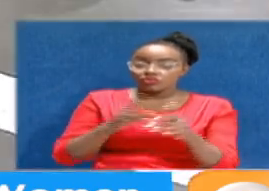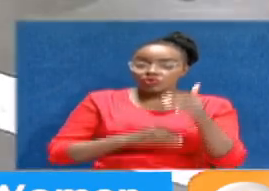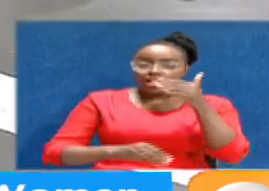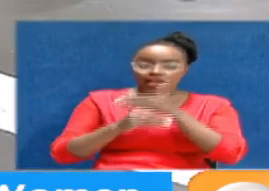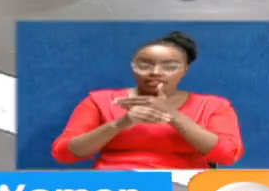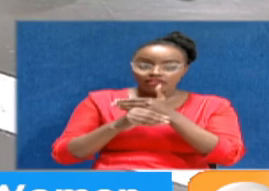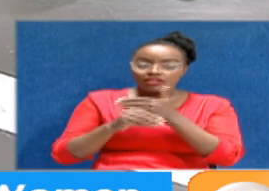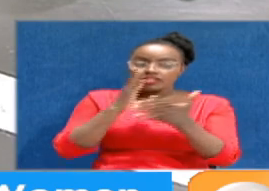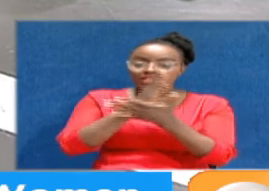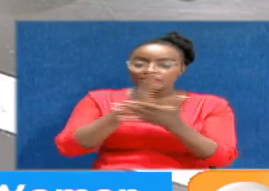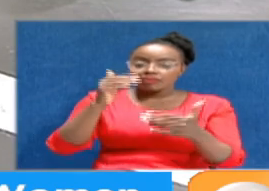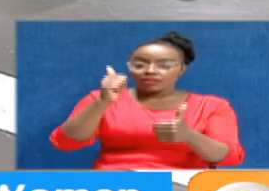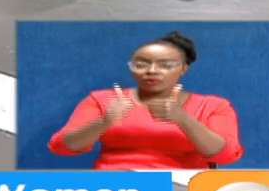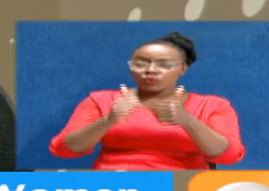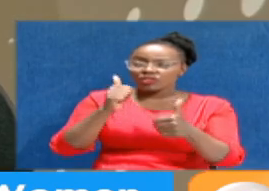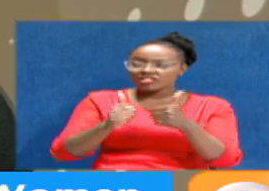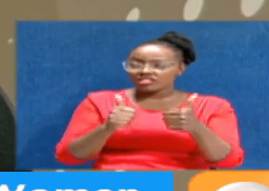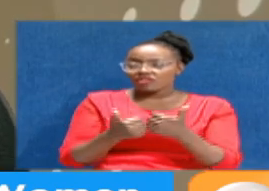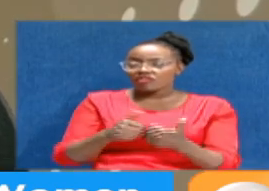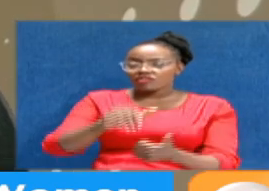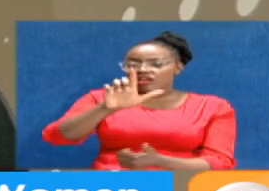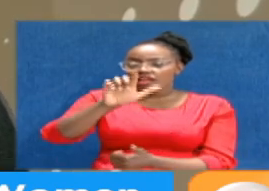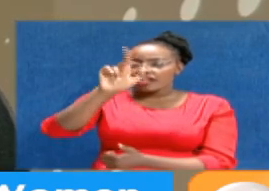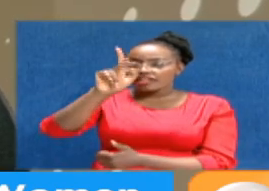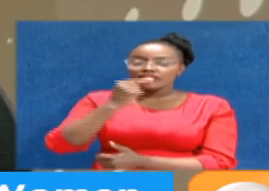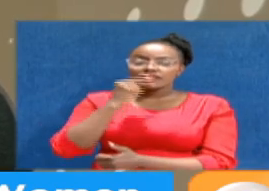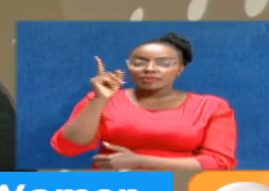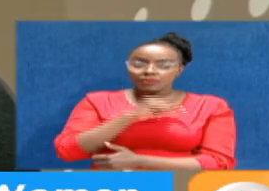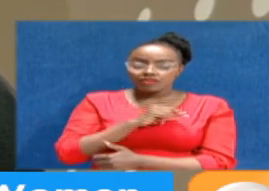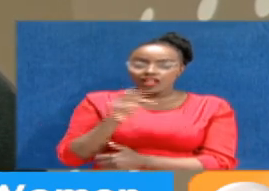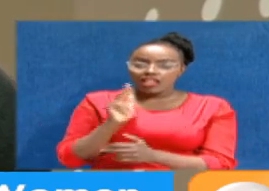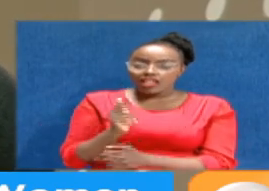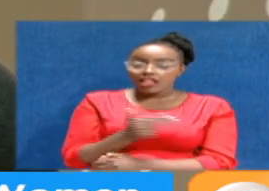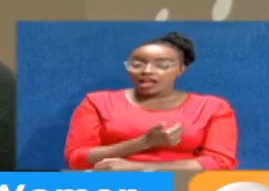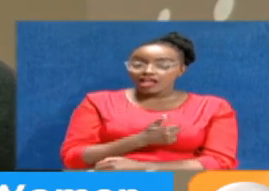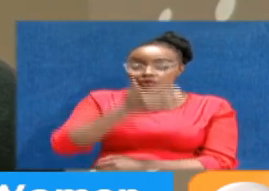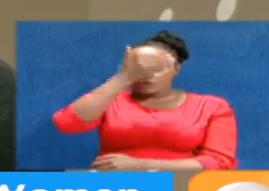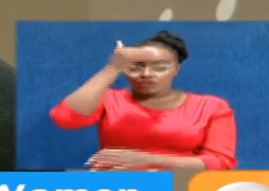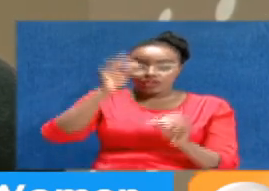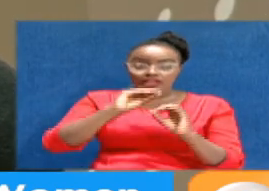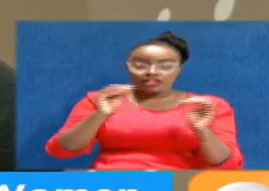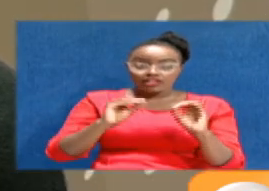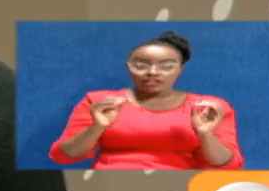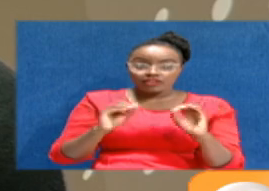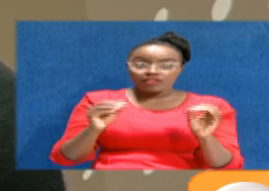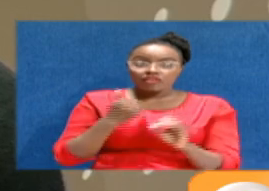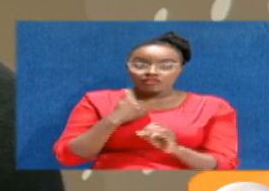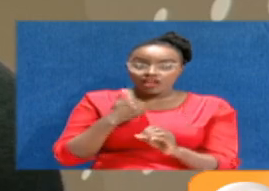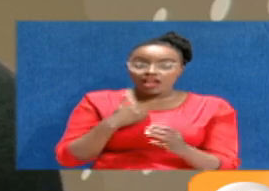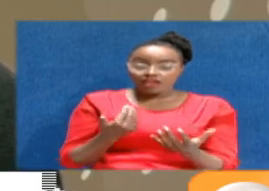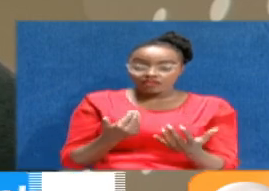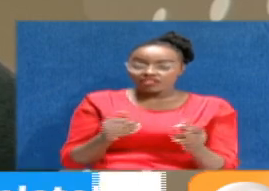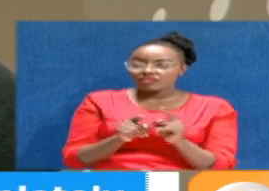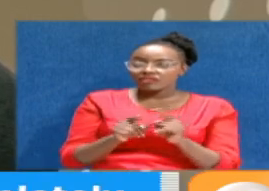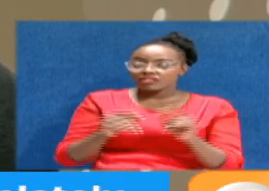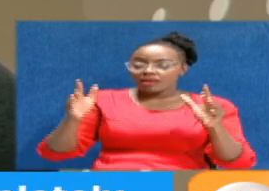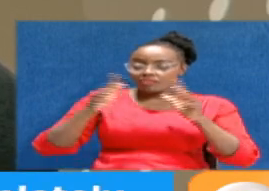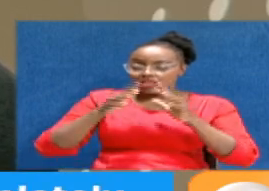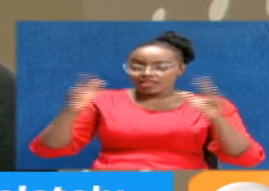just add to something Alina said. Let's not forget that Tanzania is also a member of a much